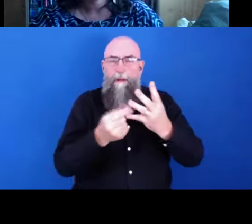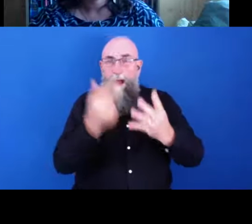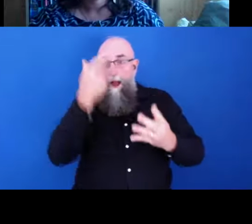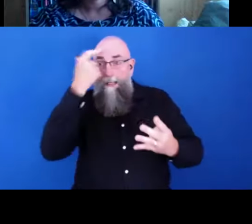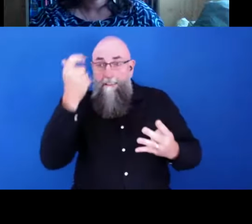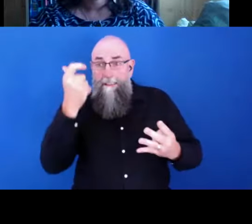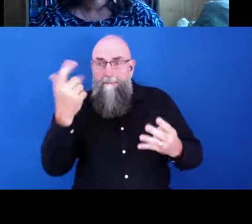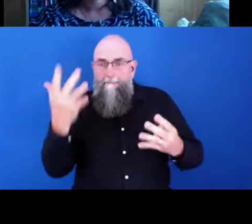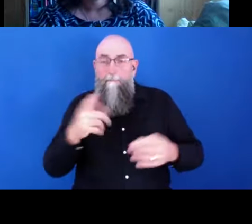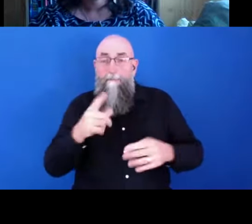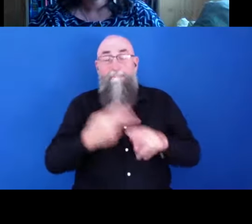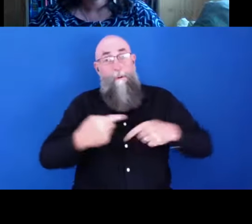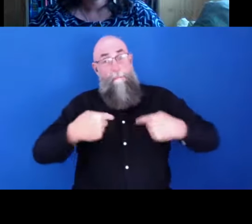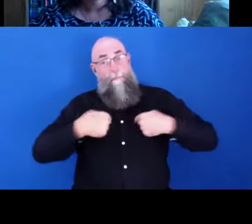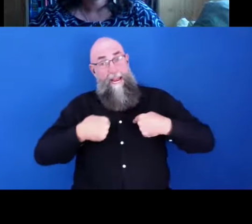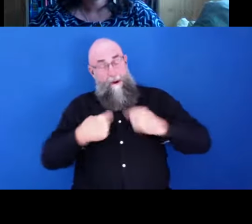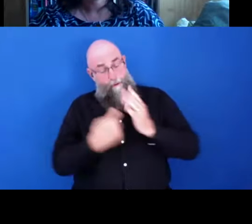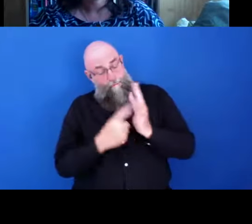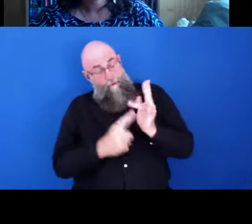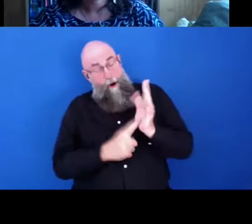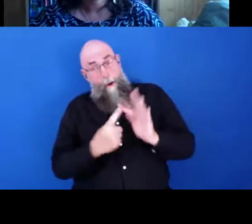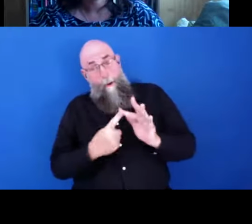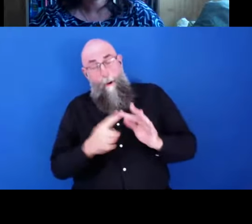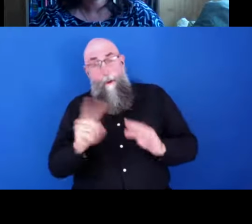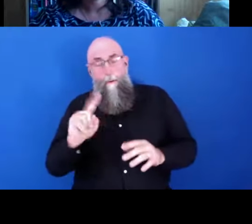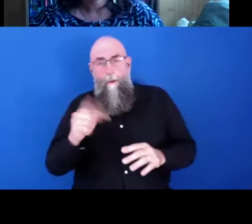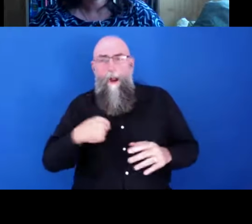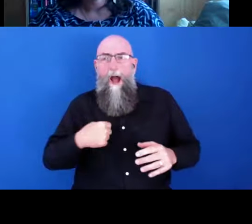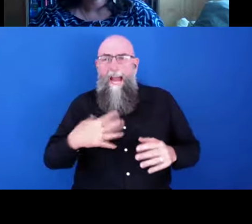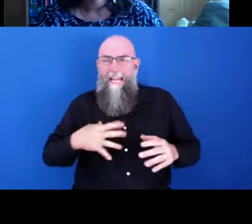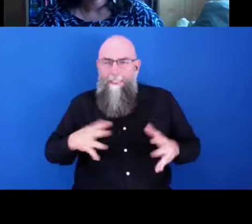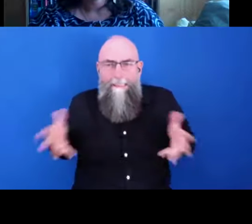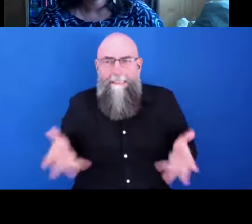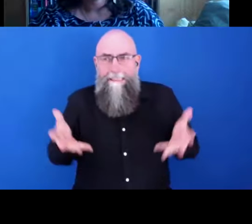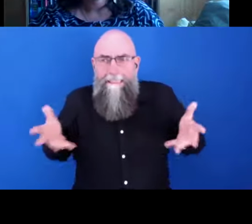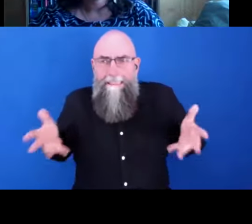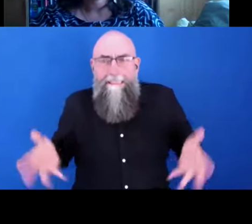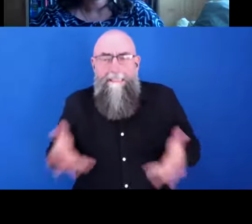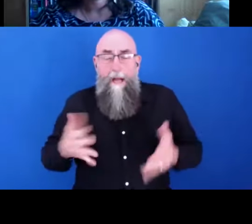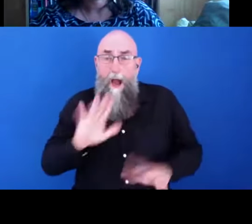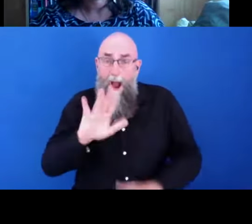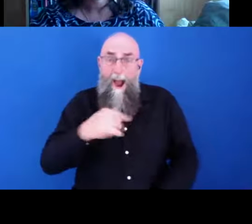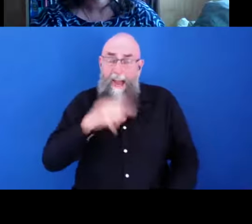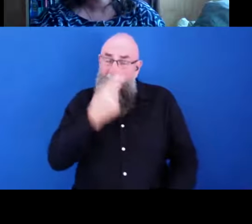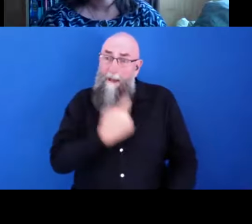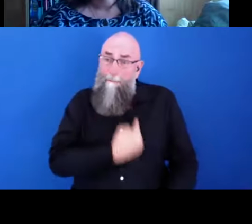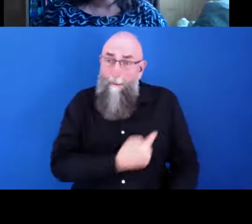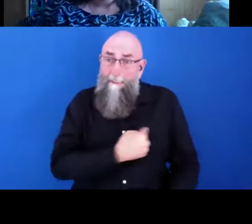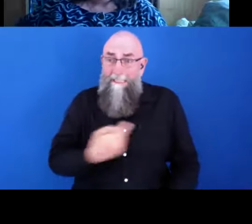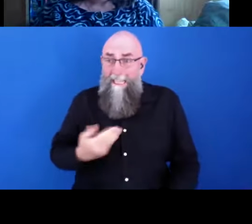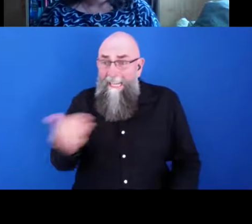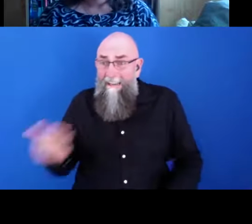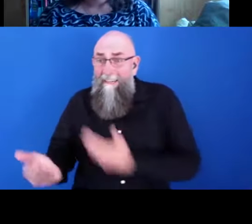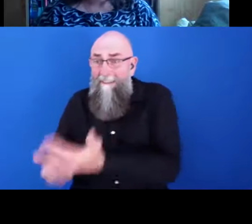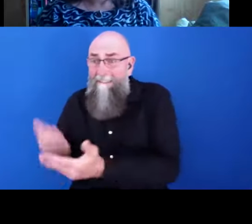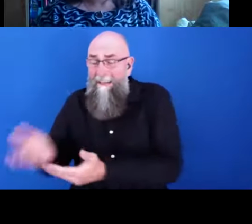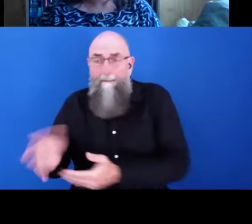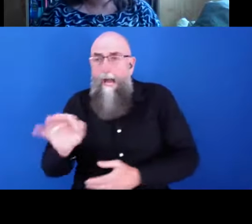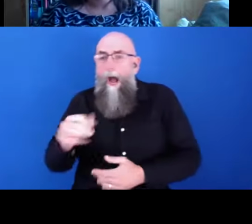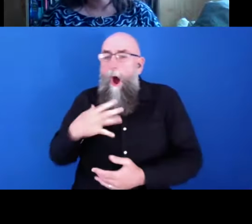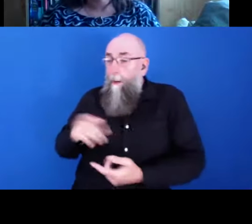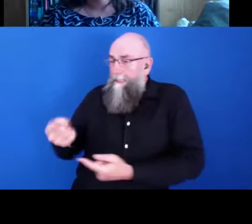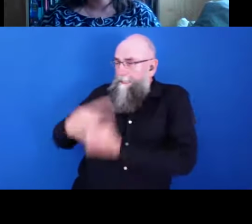what, what it felt like my role was within that was just to keep encouraging. Yeah. I can't promise that we'll give you all of these things, but can you just tell me, tell me who you